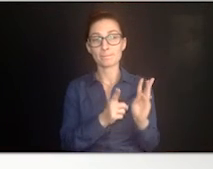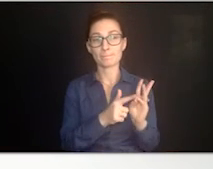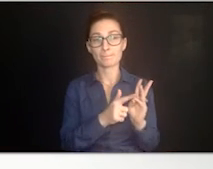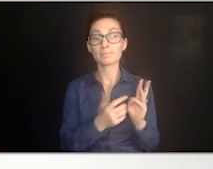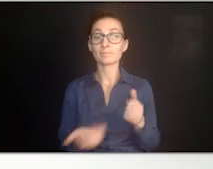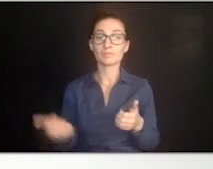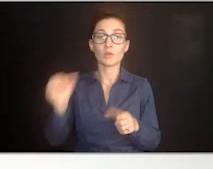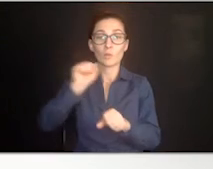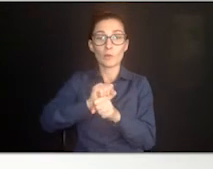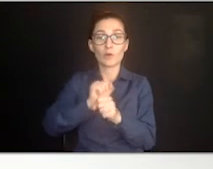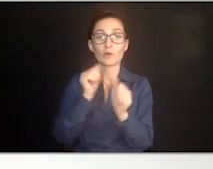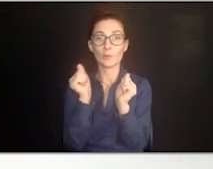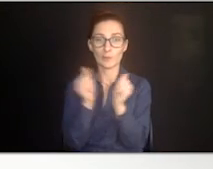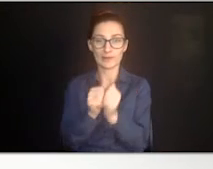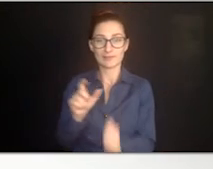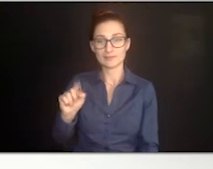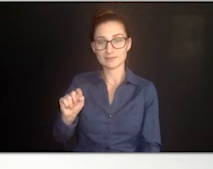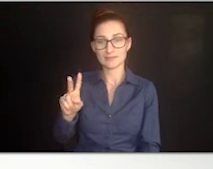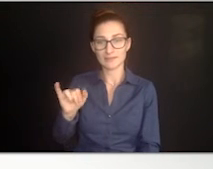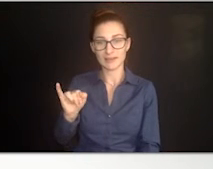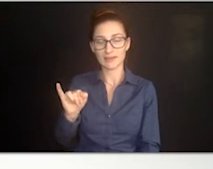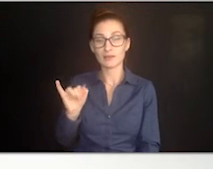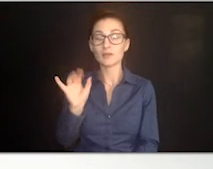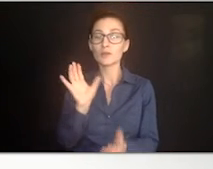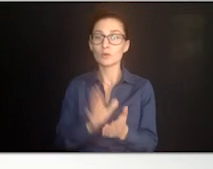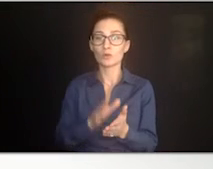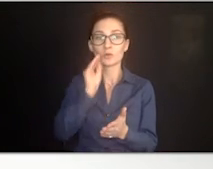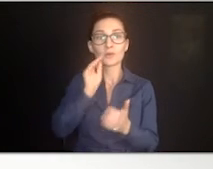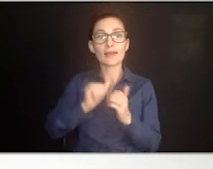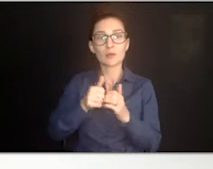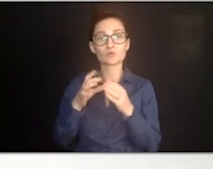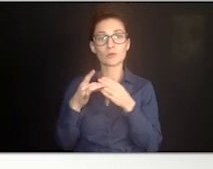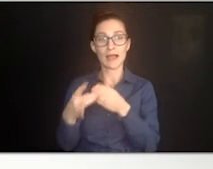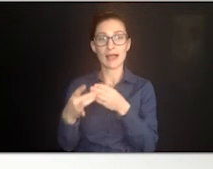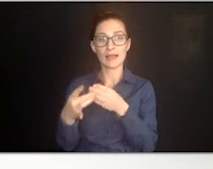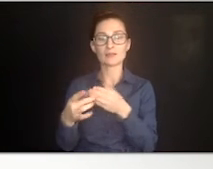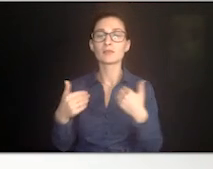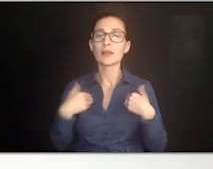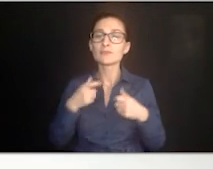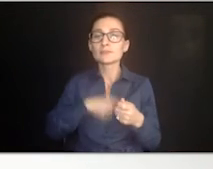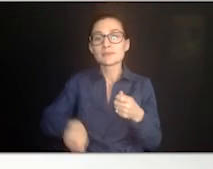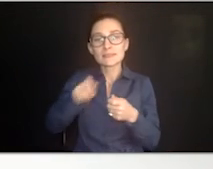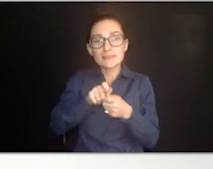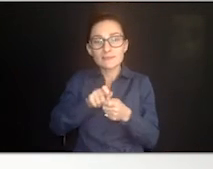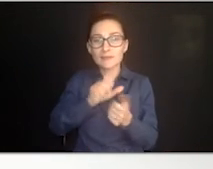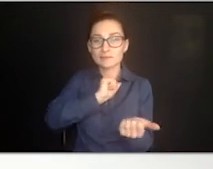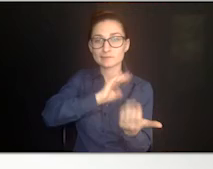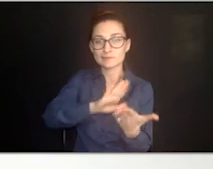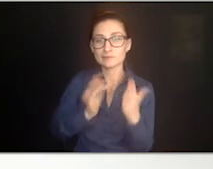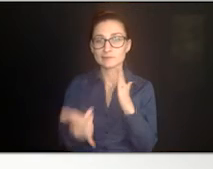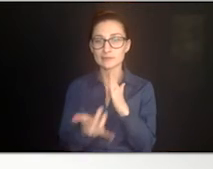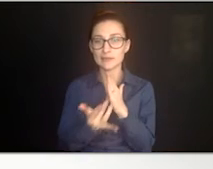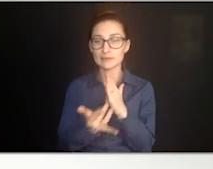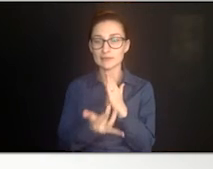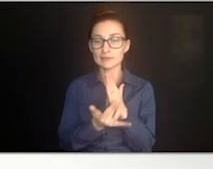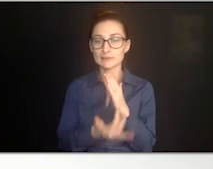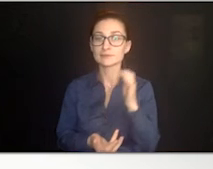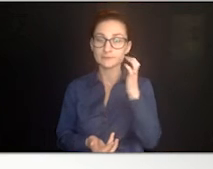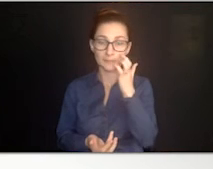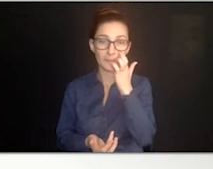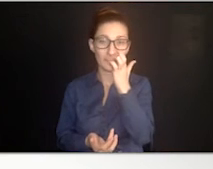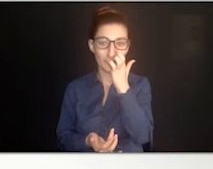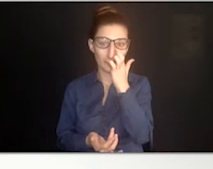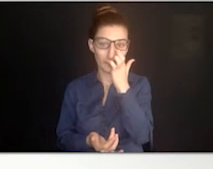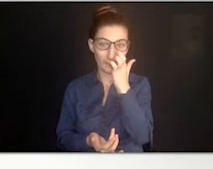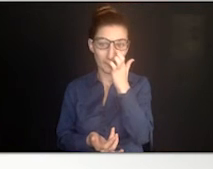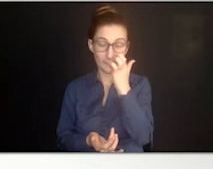visually impaired to learn how to help guide them. There are specific techniques to getting somebody